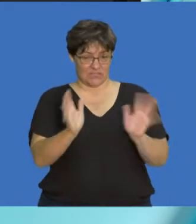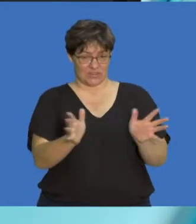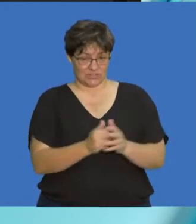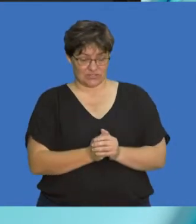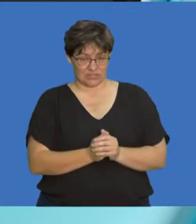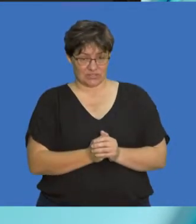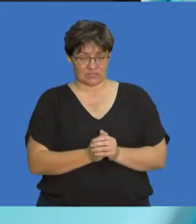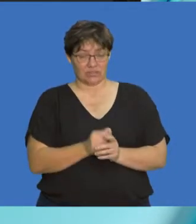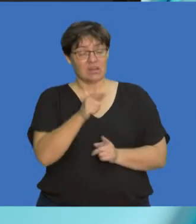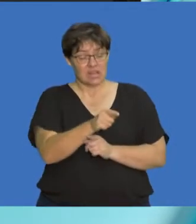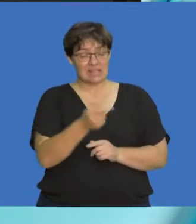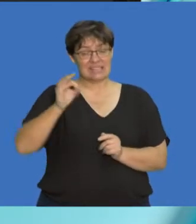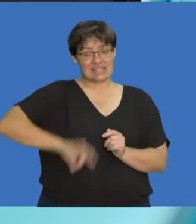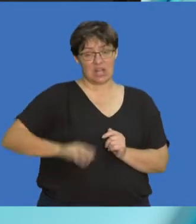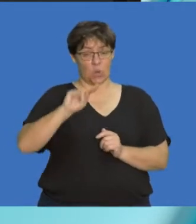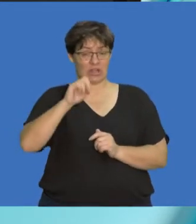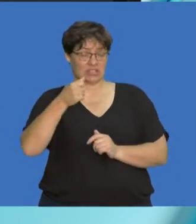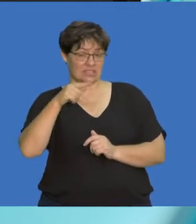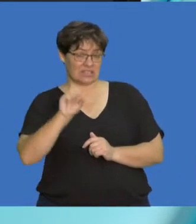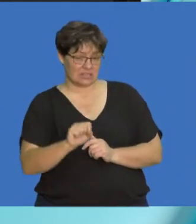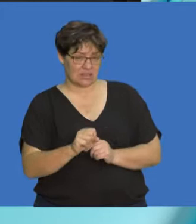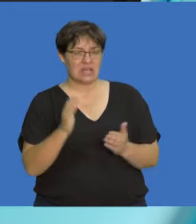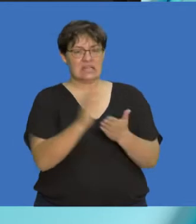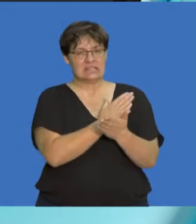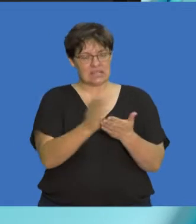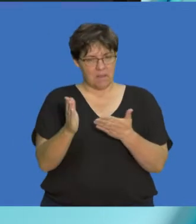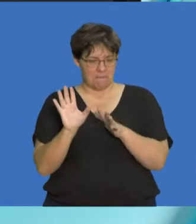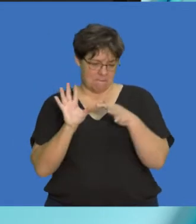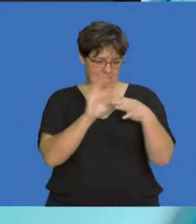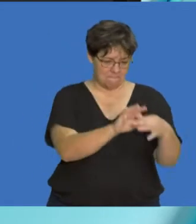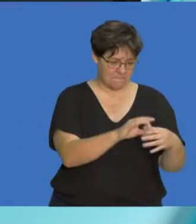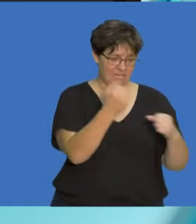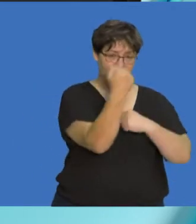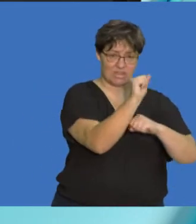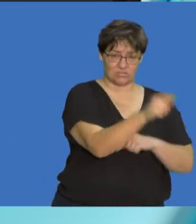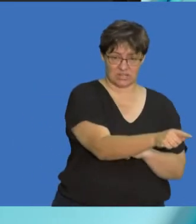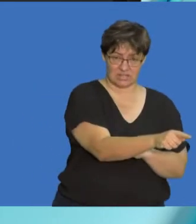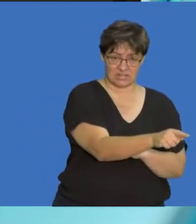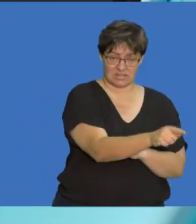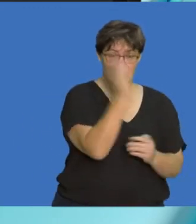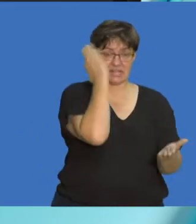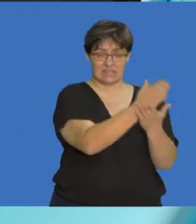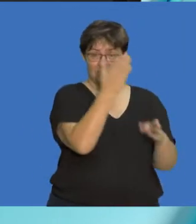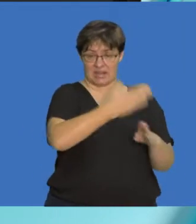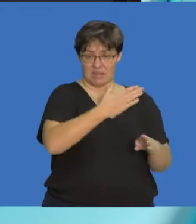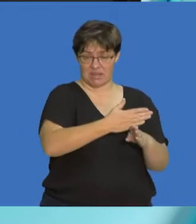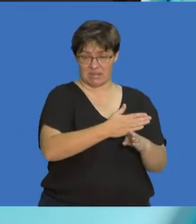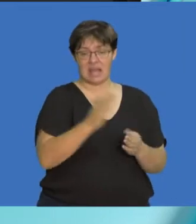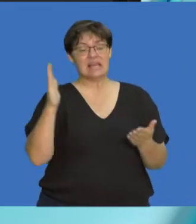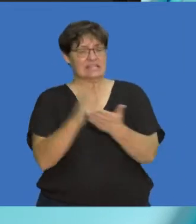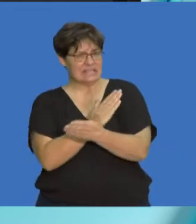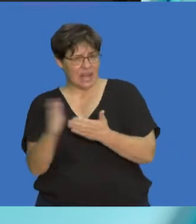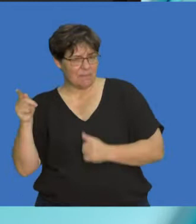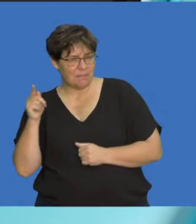Of the salaries and wages, some of it was relative to the factory, direct labor. Some of it was relative